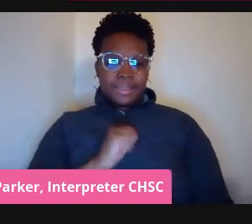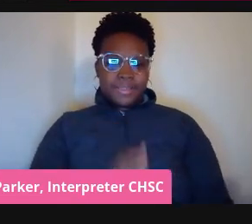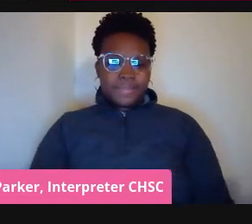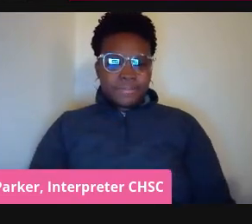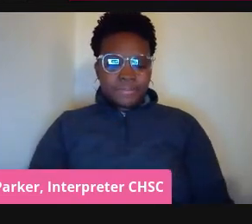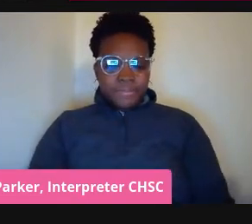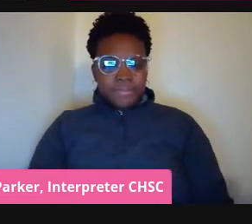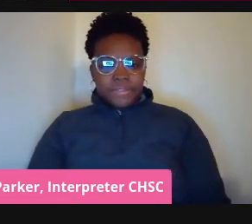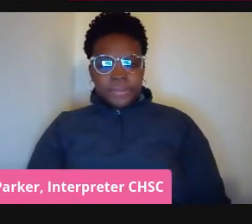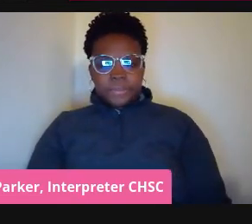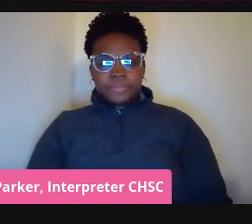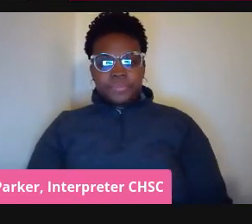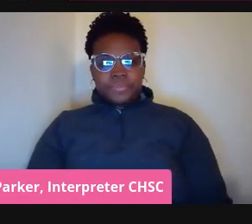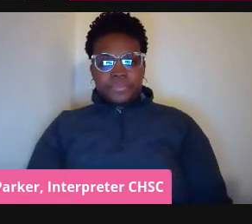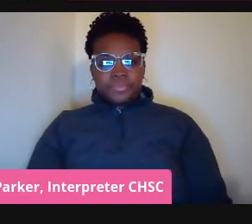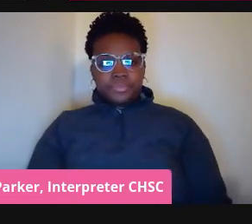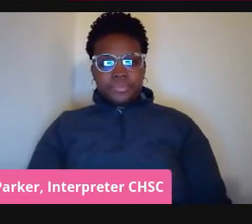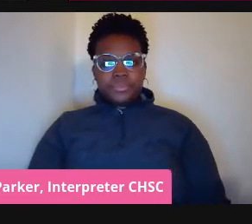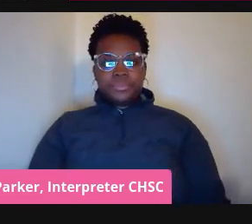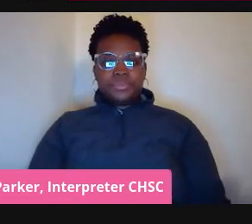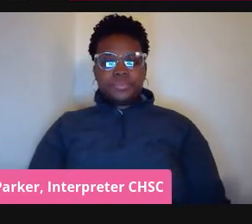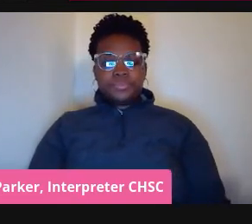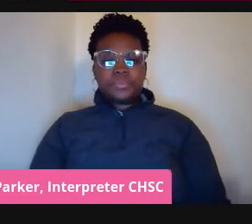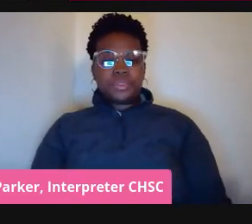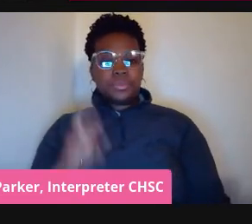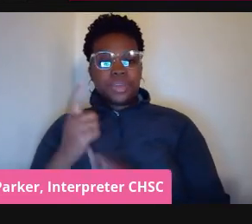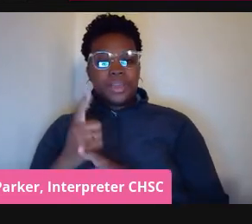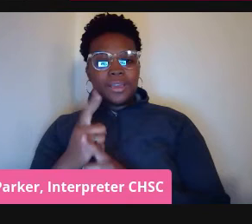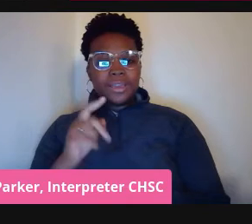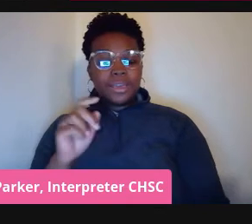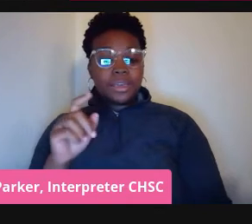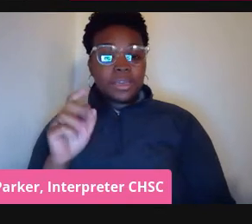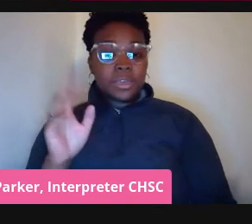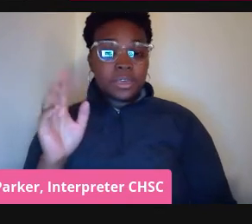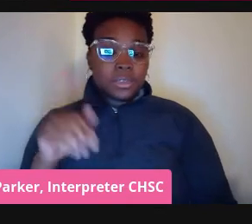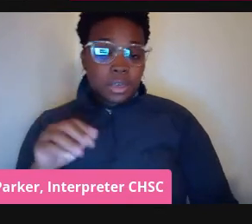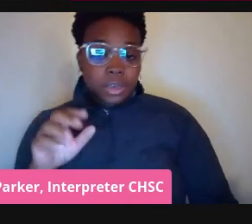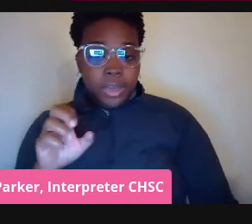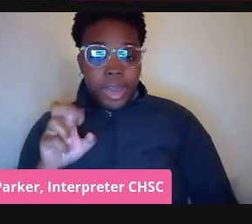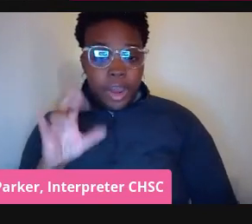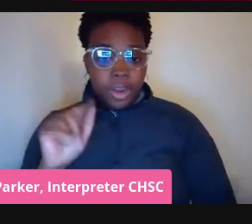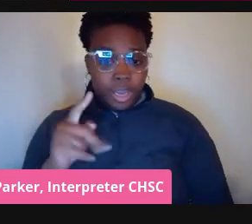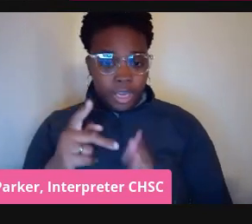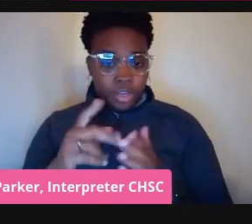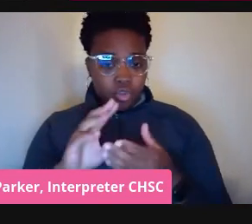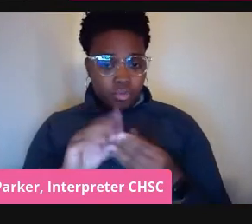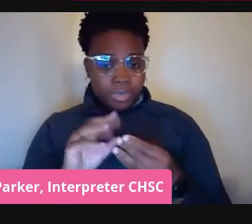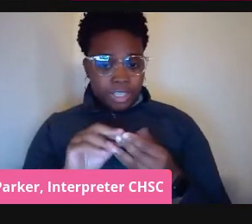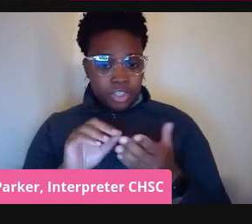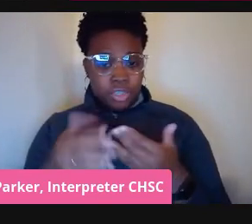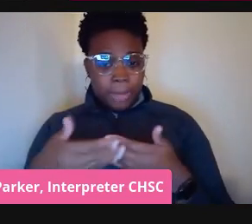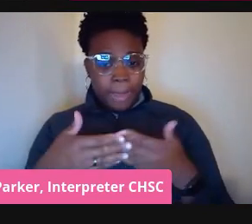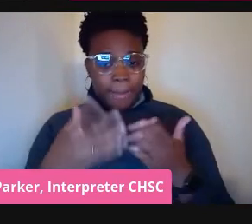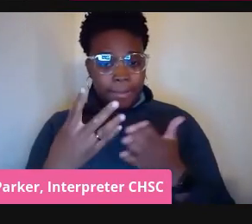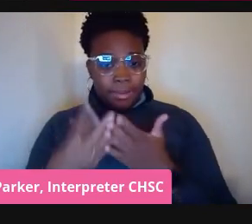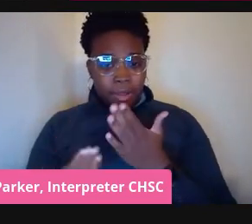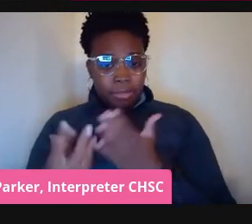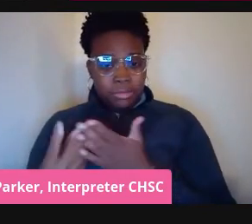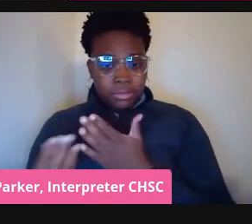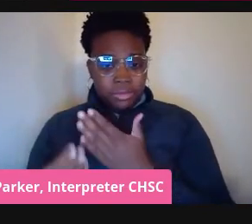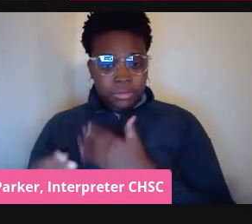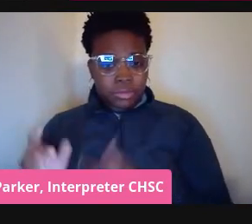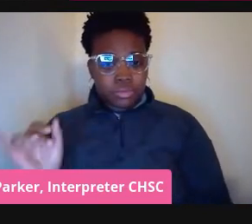Right. Yeah. And so, Erica, you had mentioned your miscarriages too, which is just an even